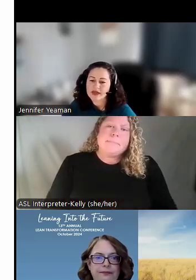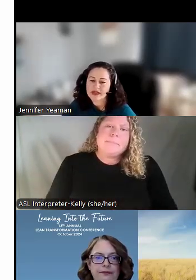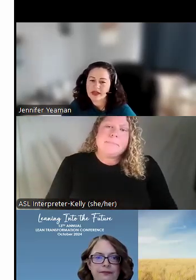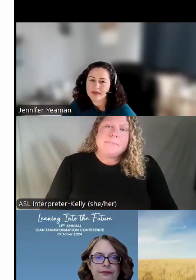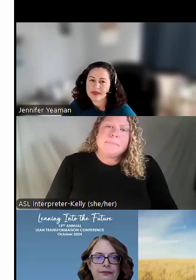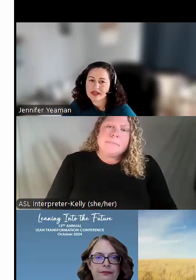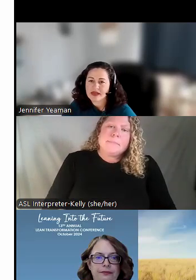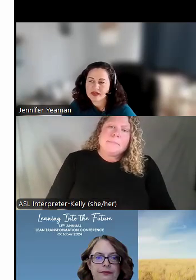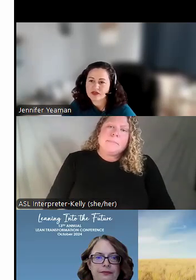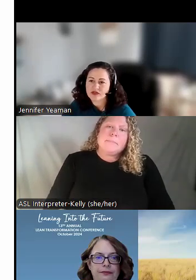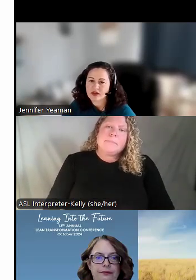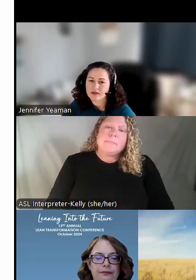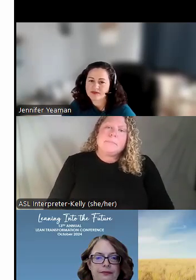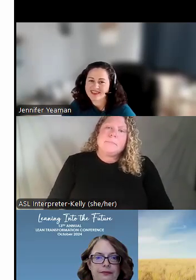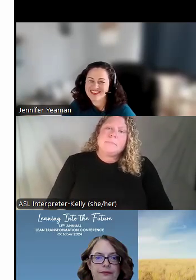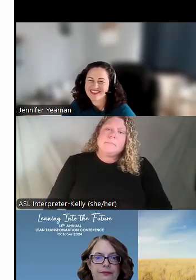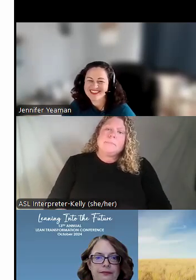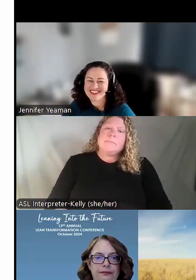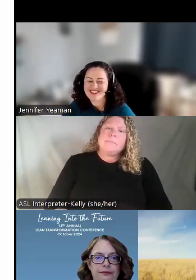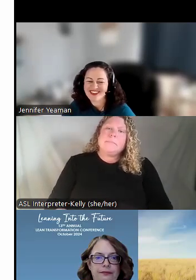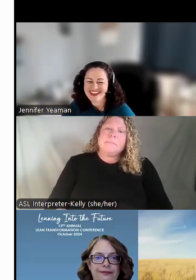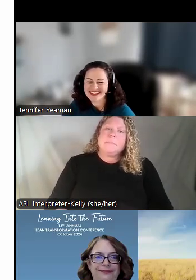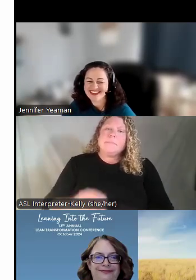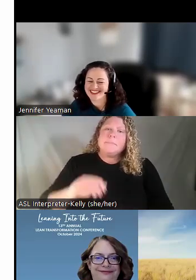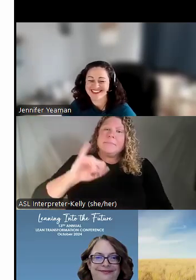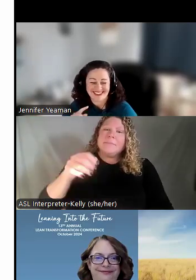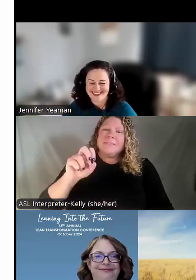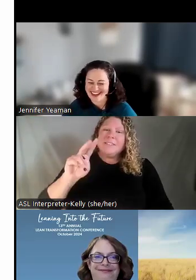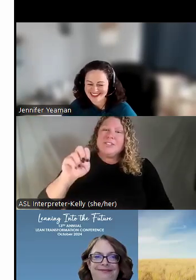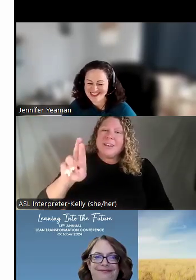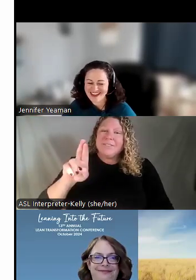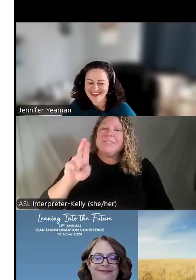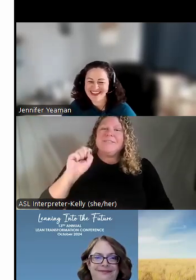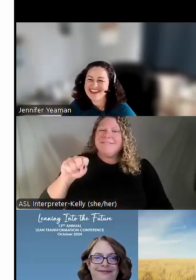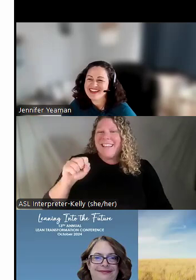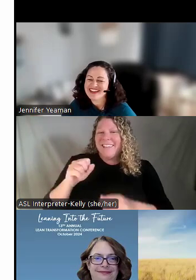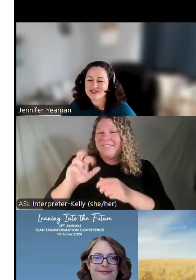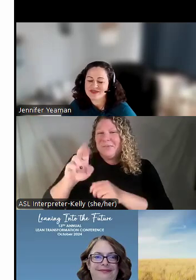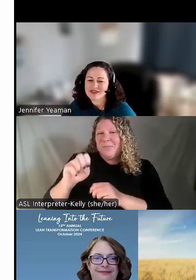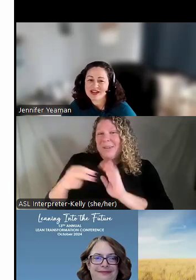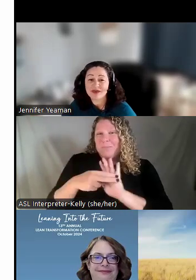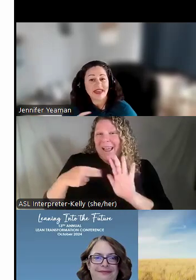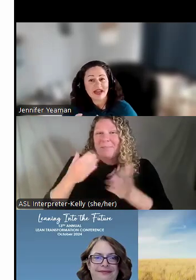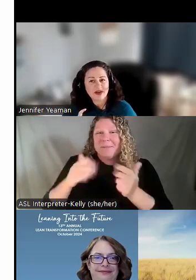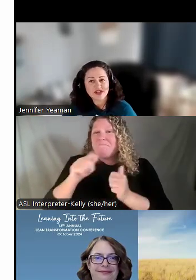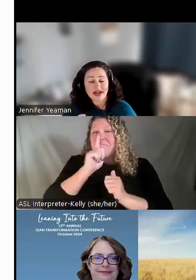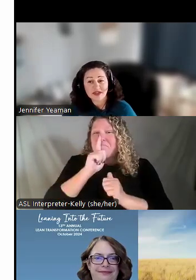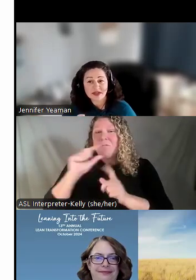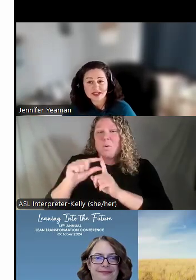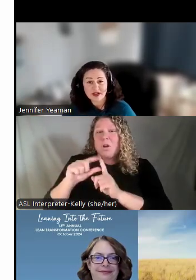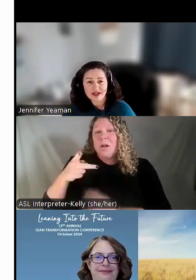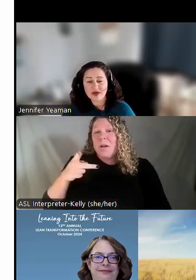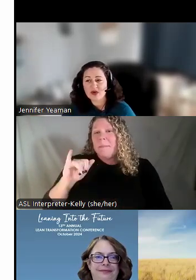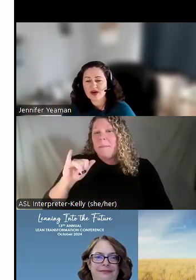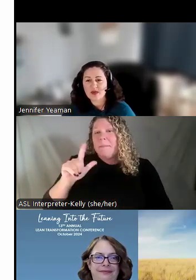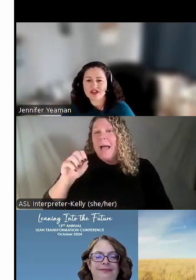So I would think maybe do some rebranding. So not use the pilot, but maybe come with, hey, I want to try a